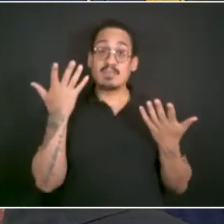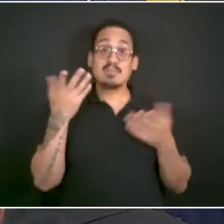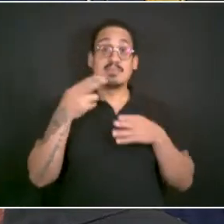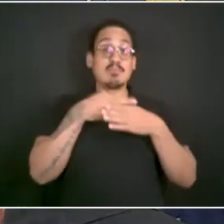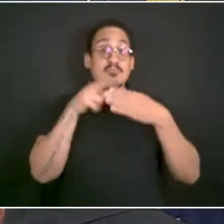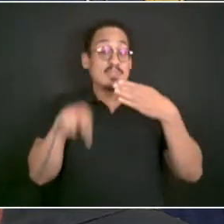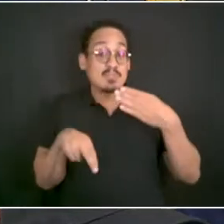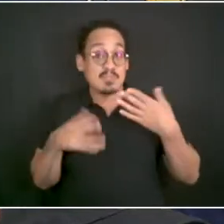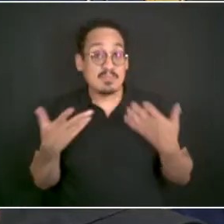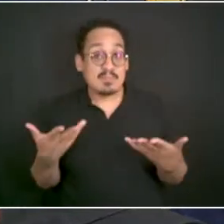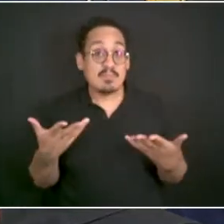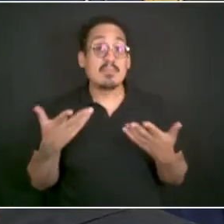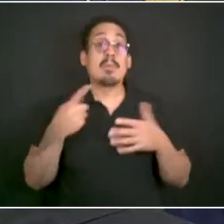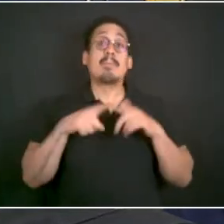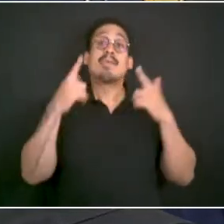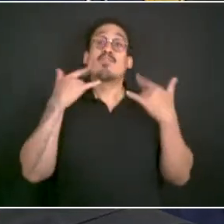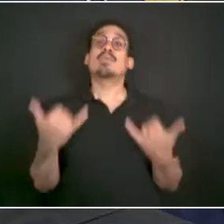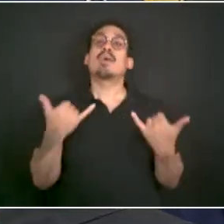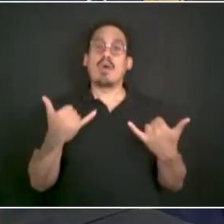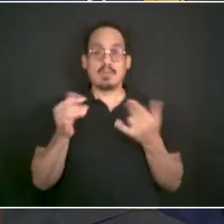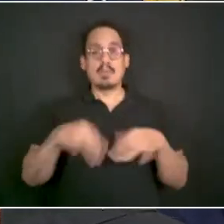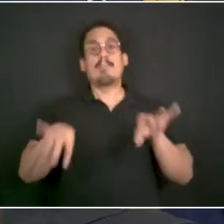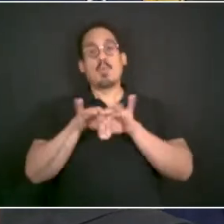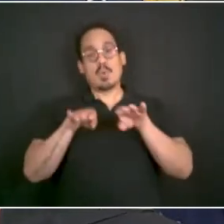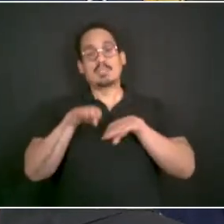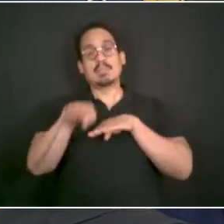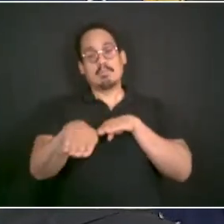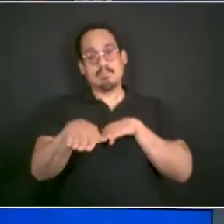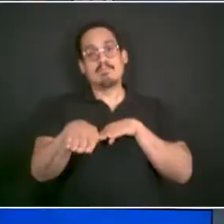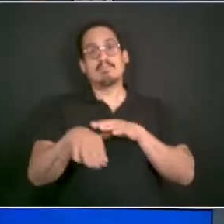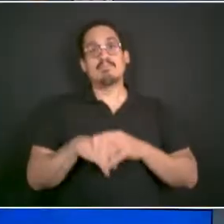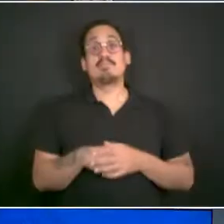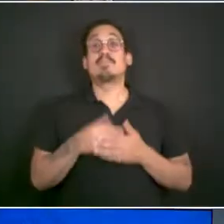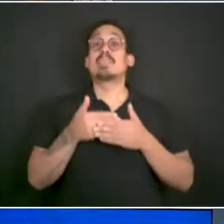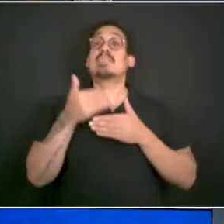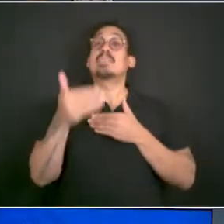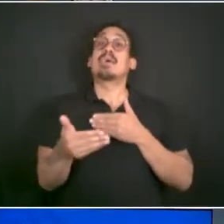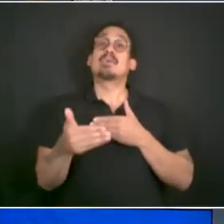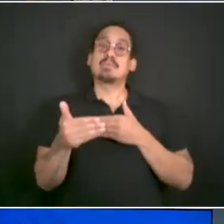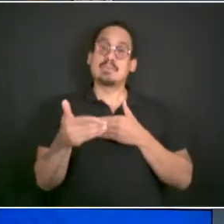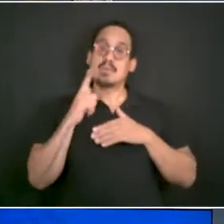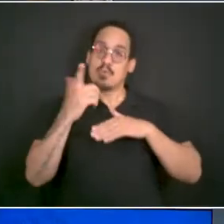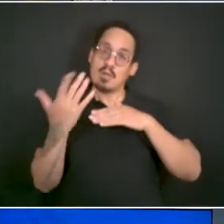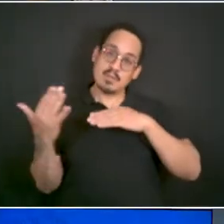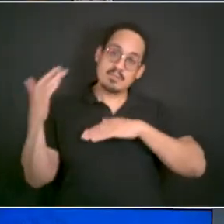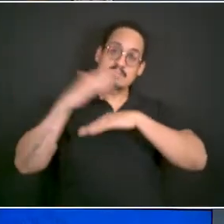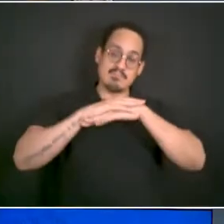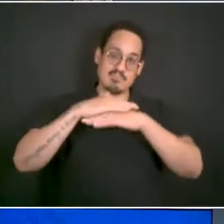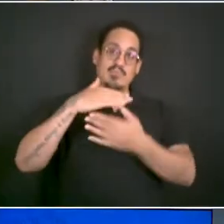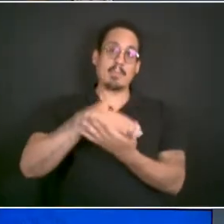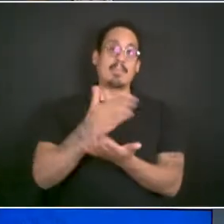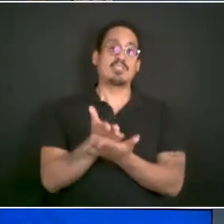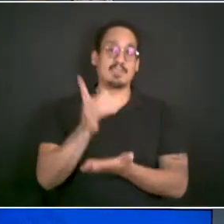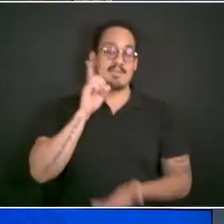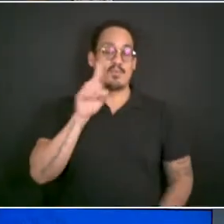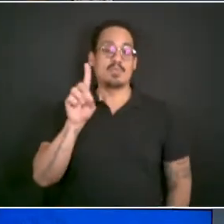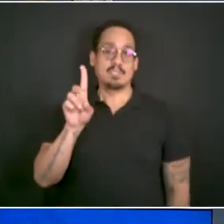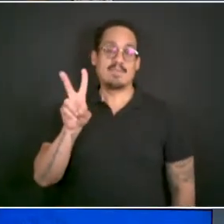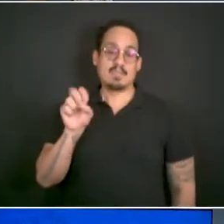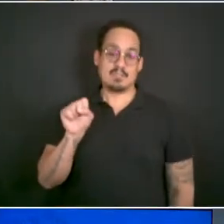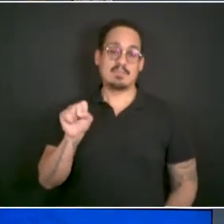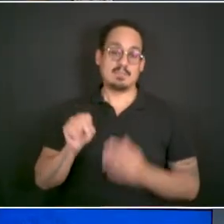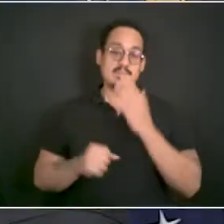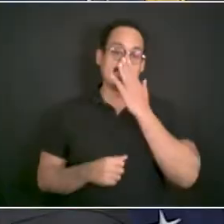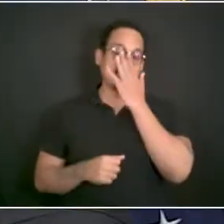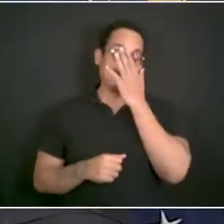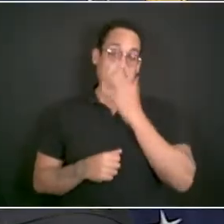important step that we increase the budget for DVS. That's my say. And I think the council